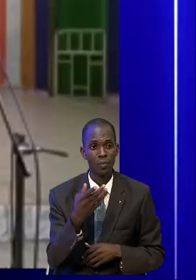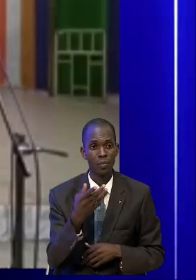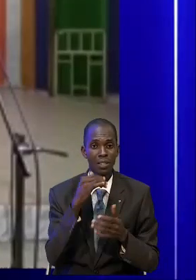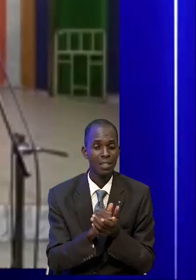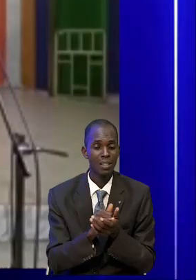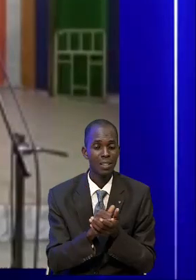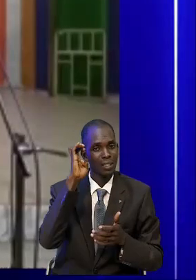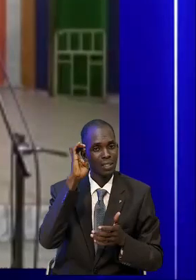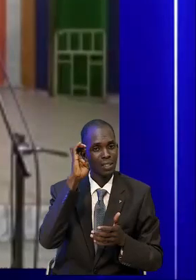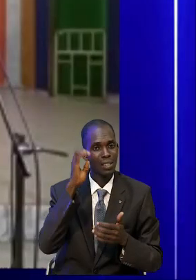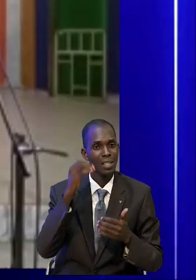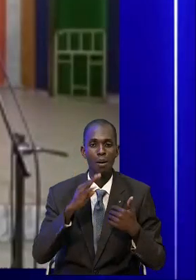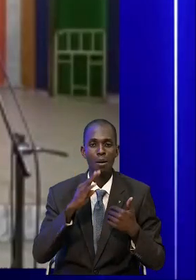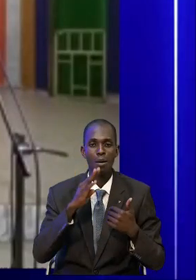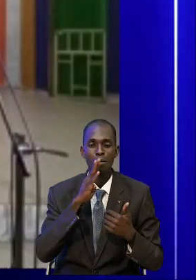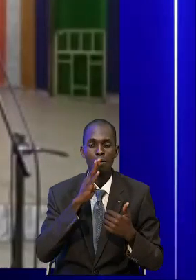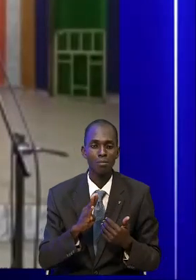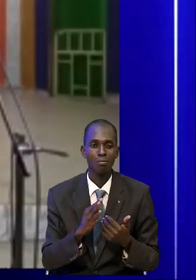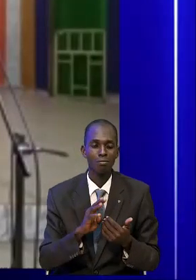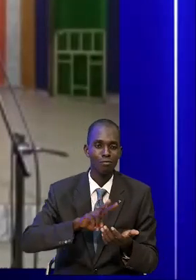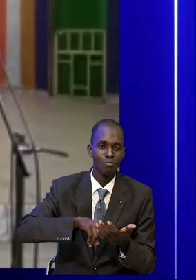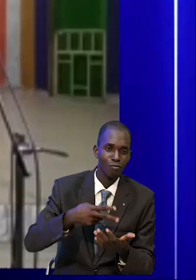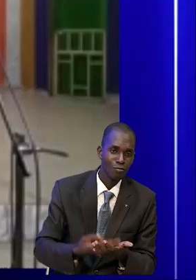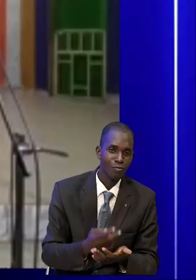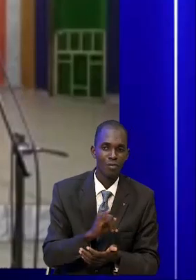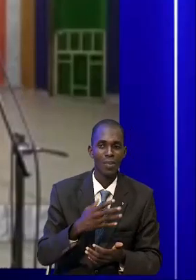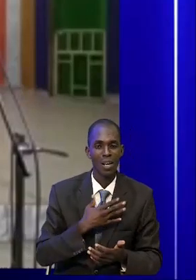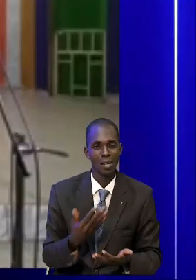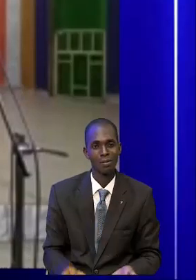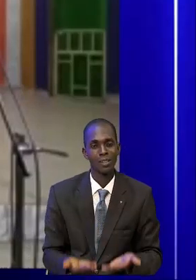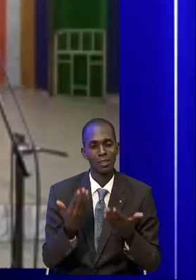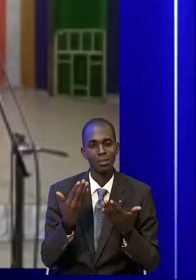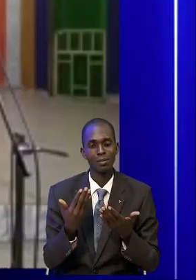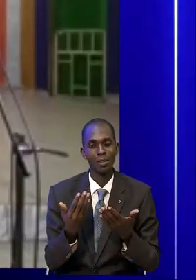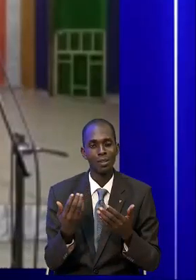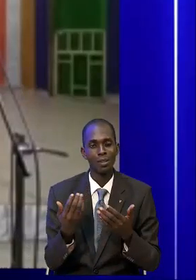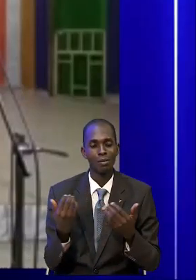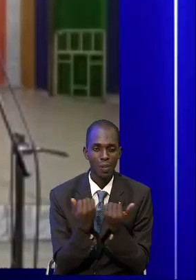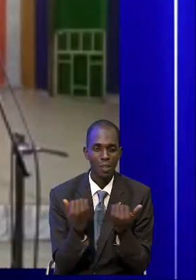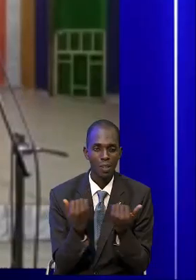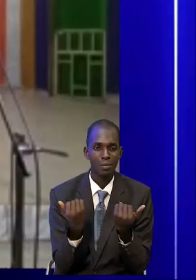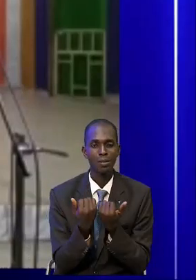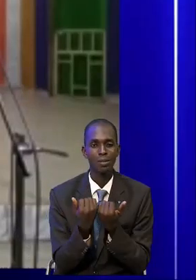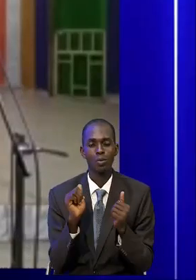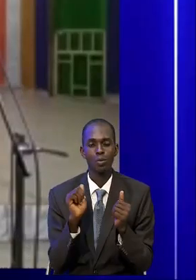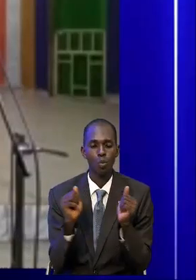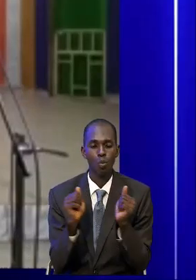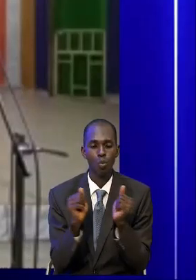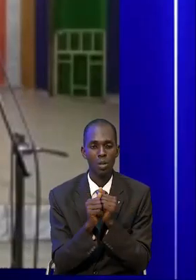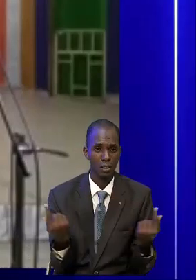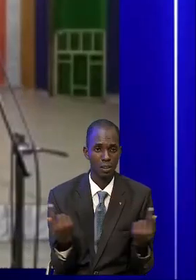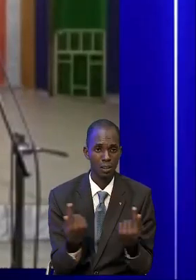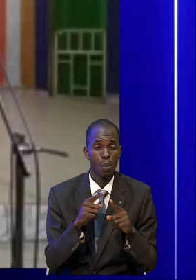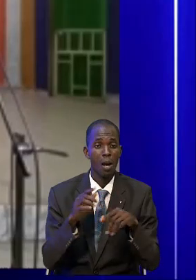The young man you can see there said he had been falling and rising, struggling with sin,